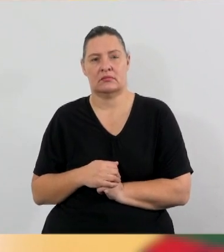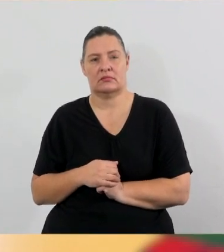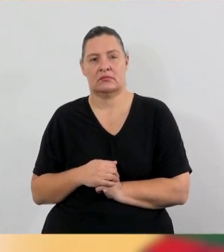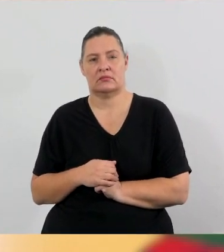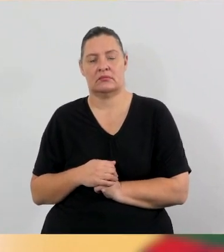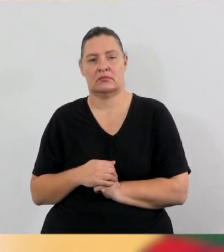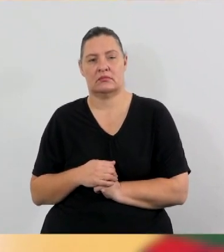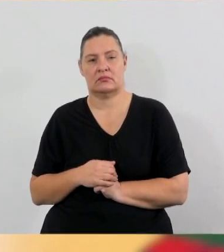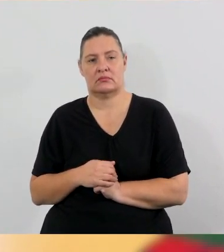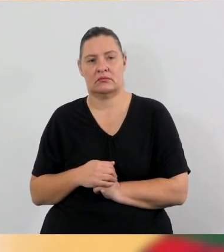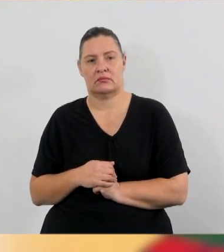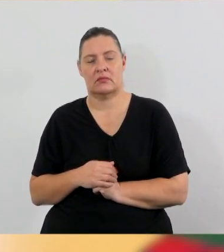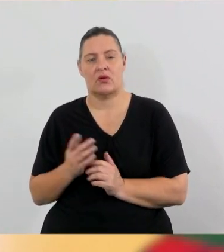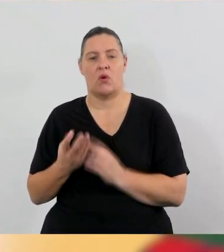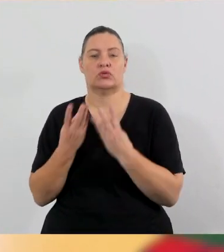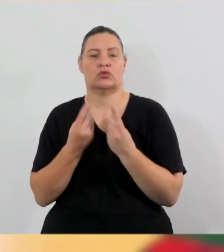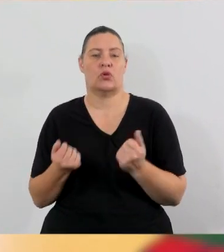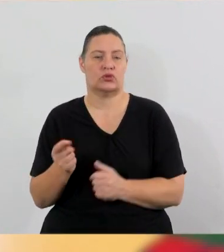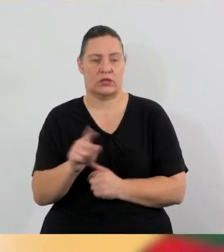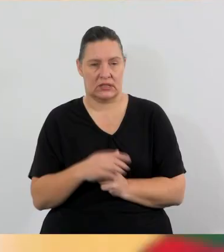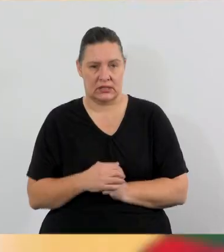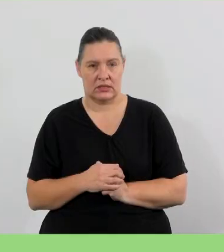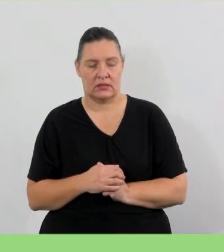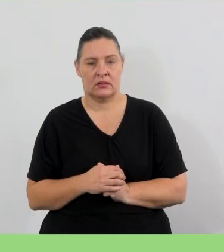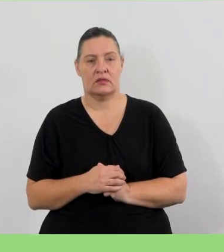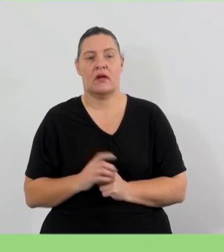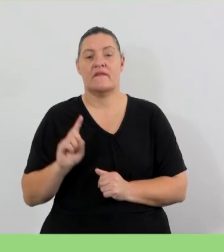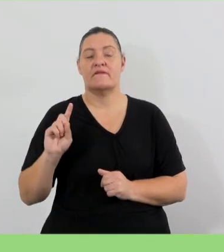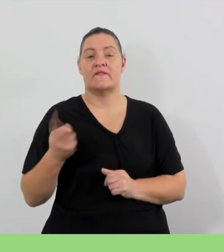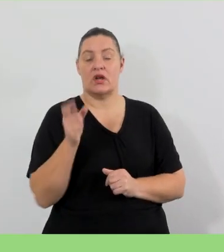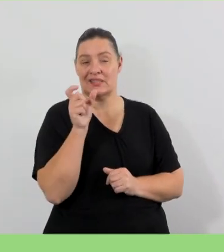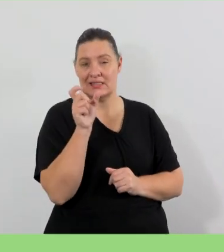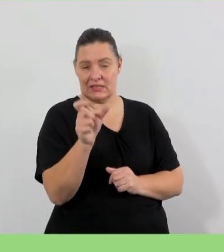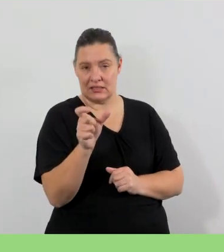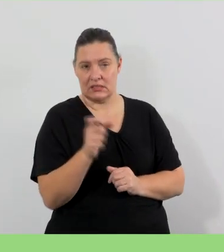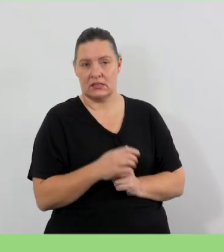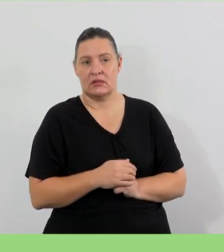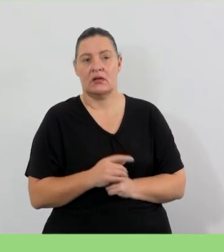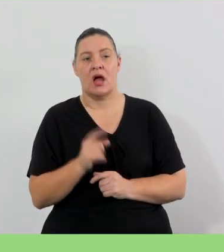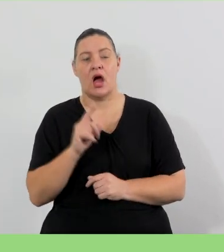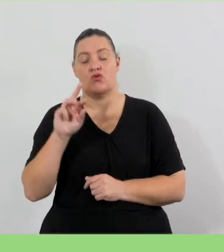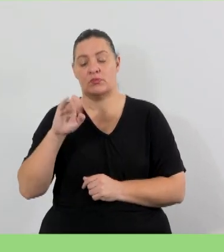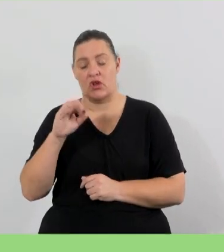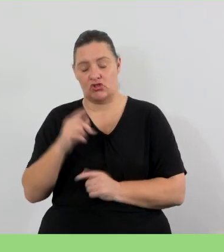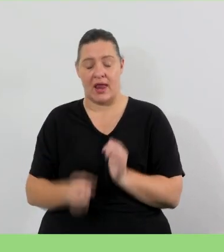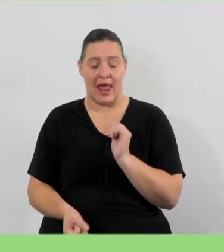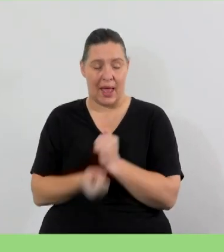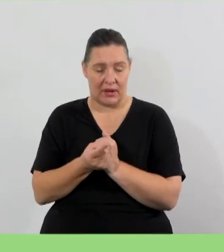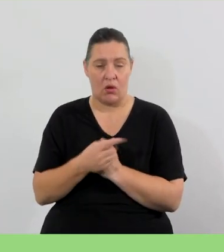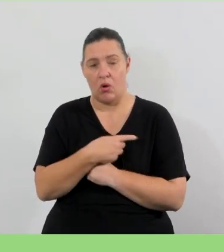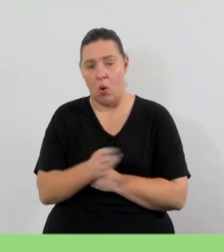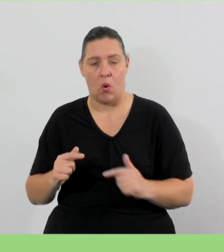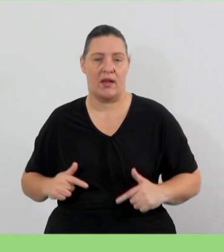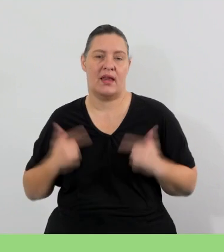swiftly move on to our solution. So the first term here is respiration takes